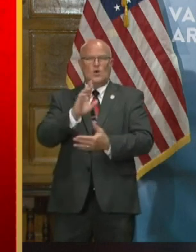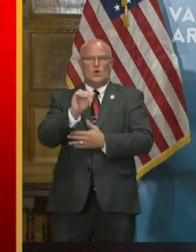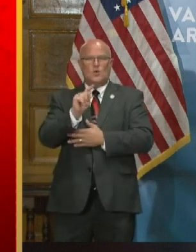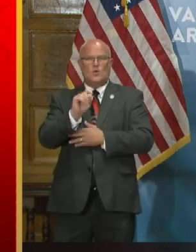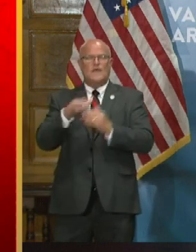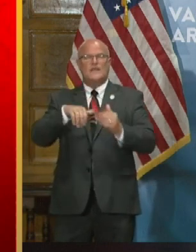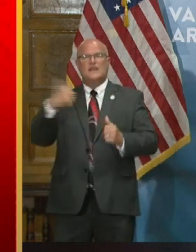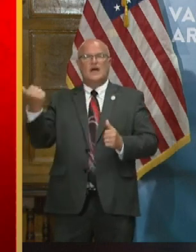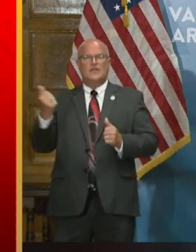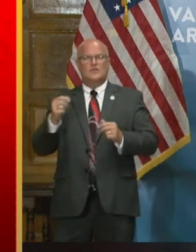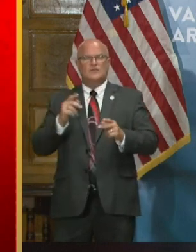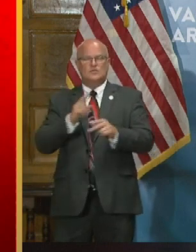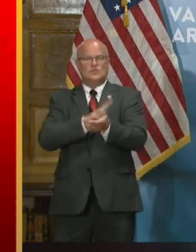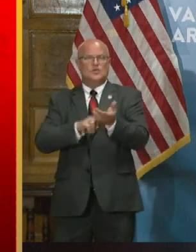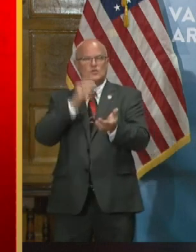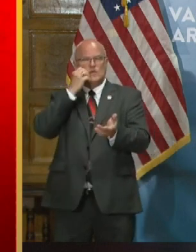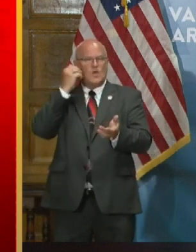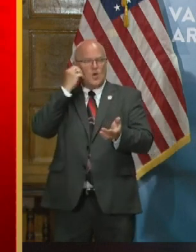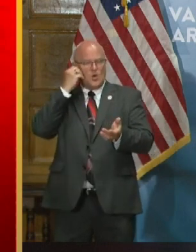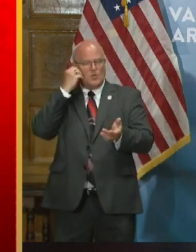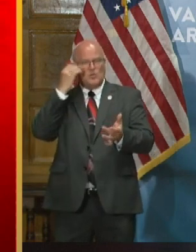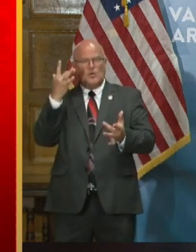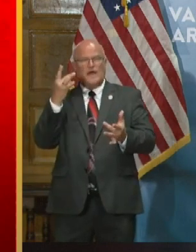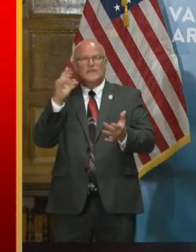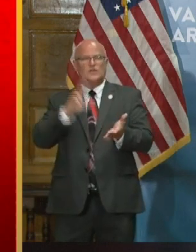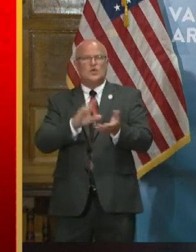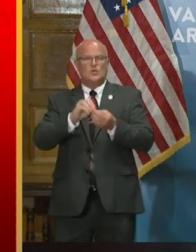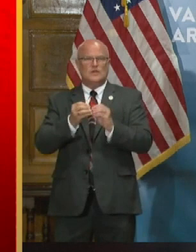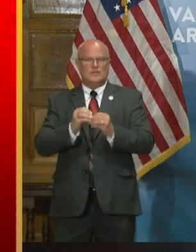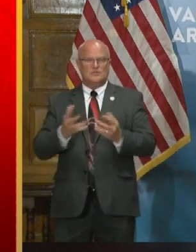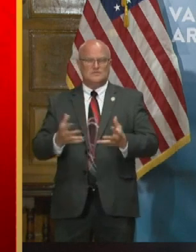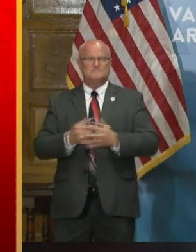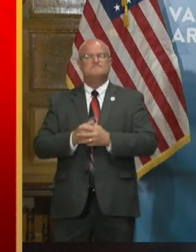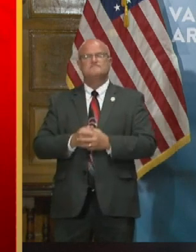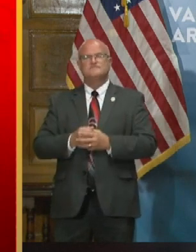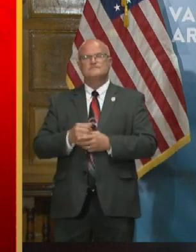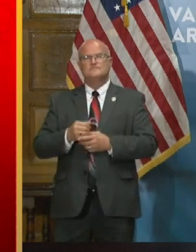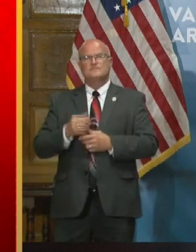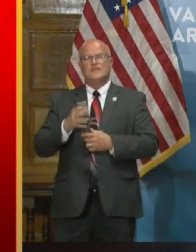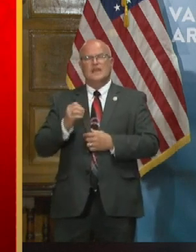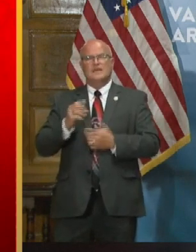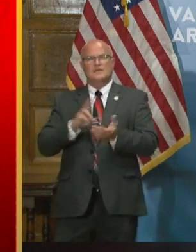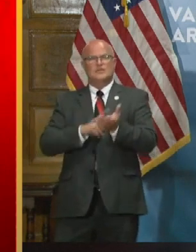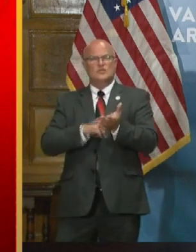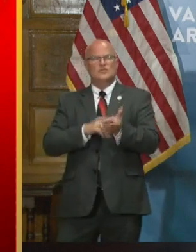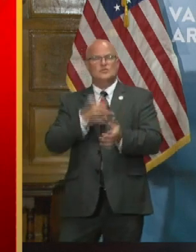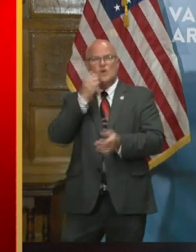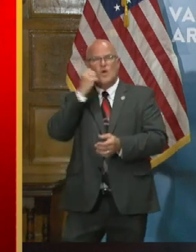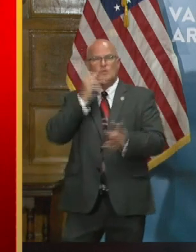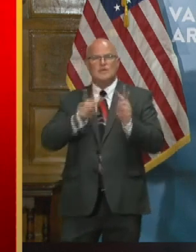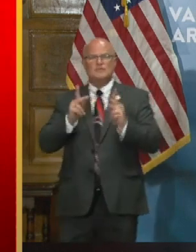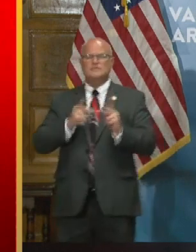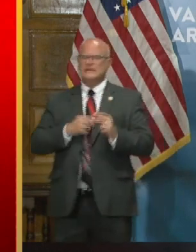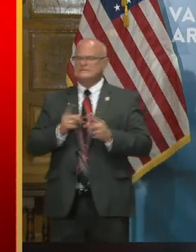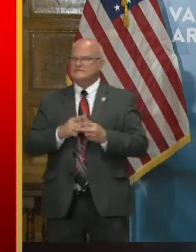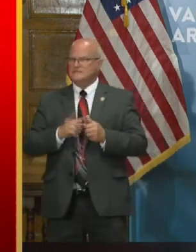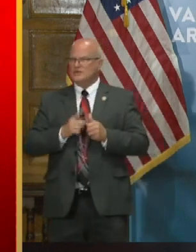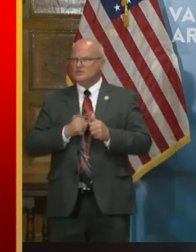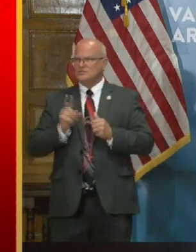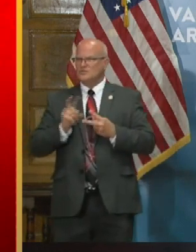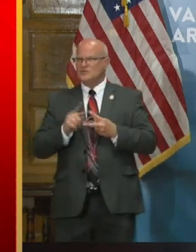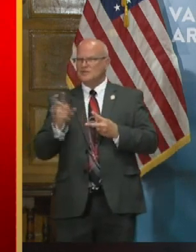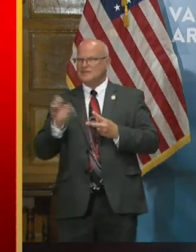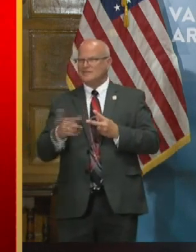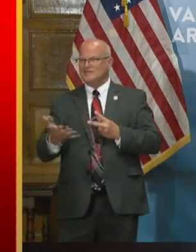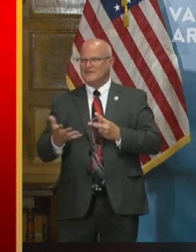than other nursing home residents. It just seems like a low number considering a lot of nursing home residents have received the vaccination. All right, what was your first question